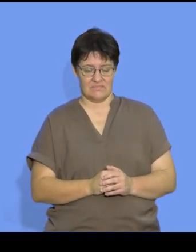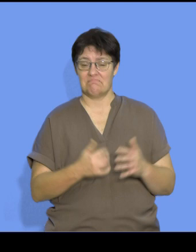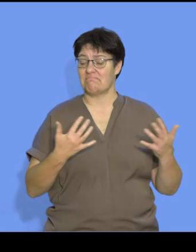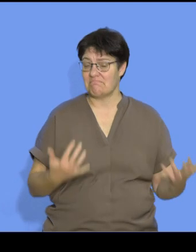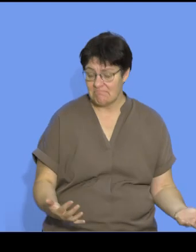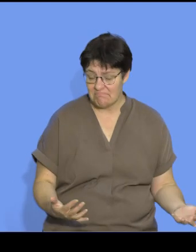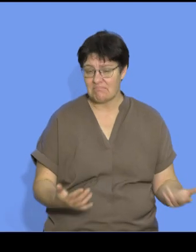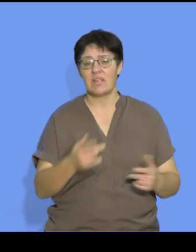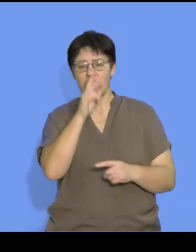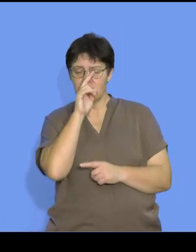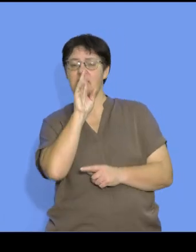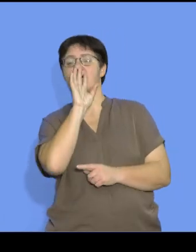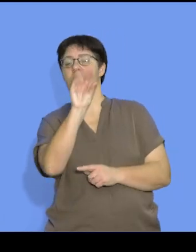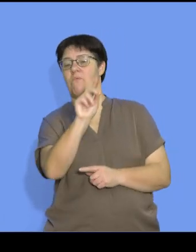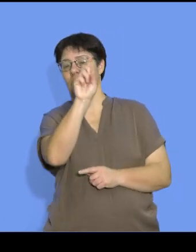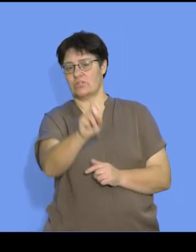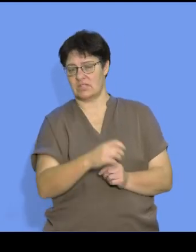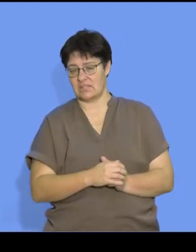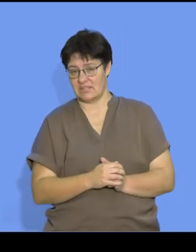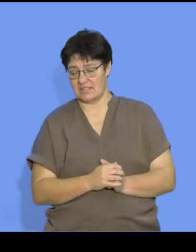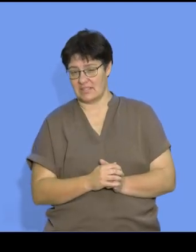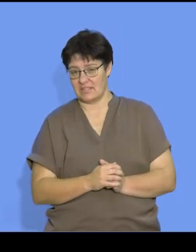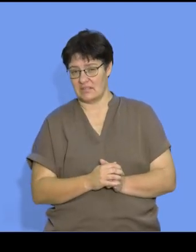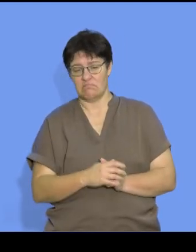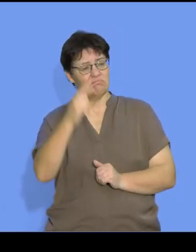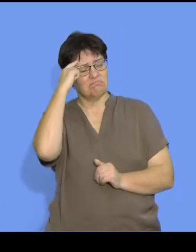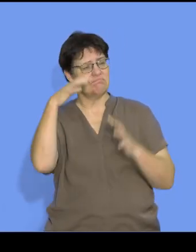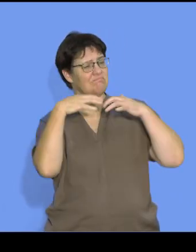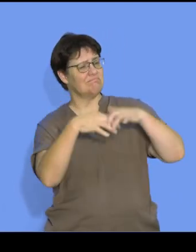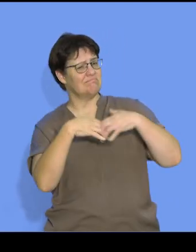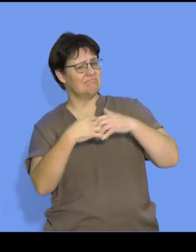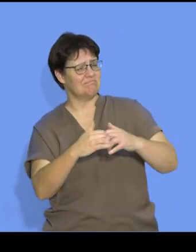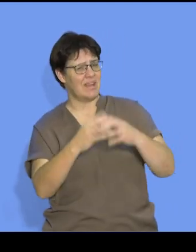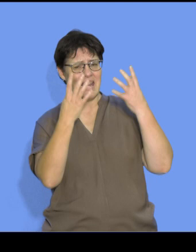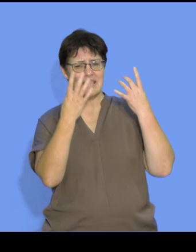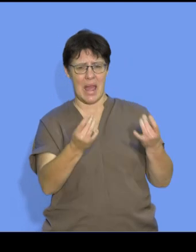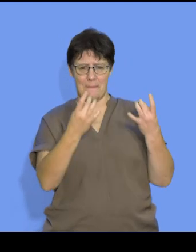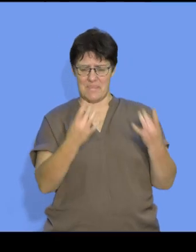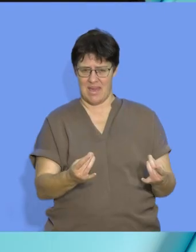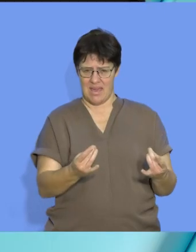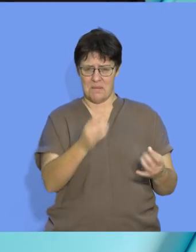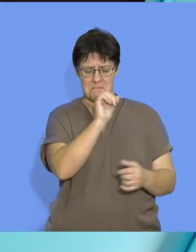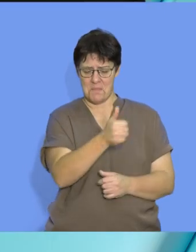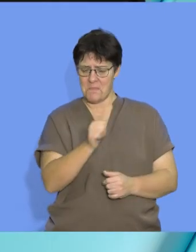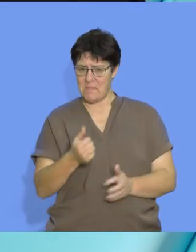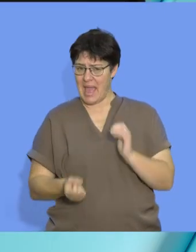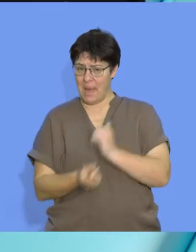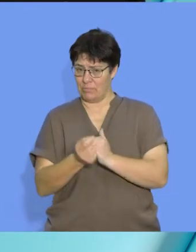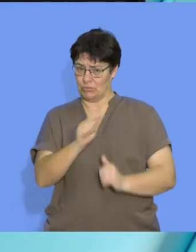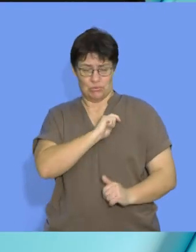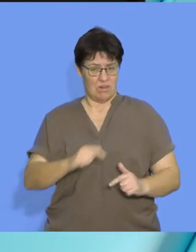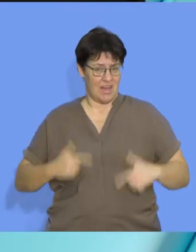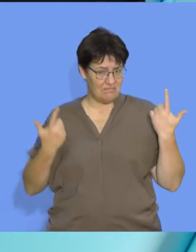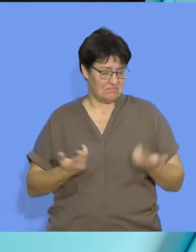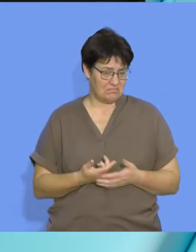I'm going to ask you a question. Have you ever thought about number patterns that occur in real life? Maybe your